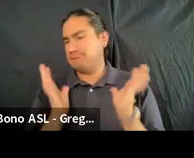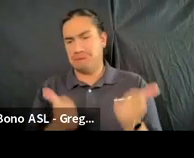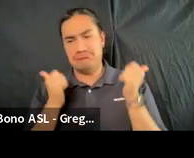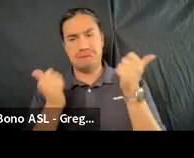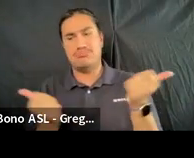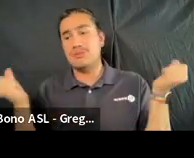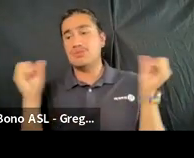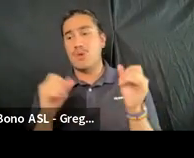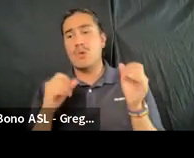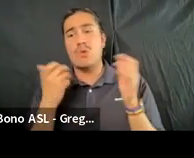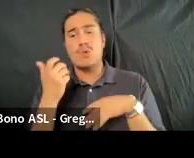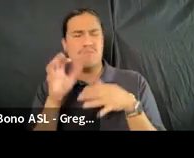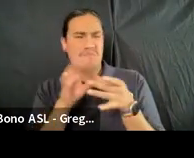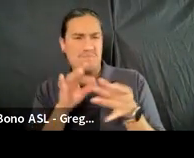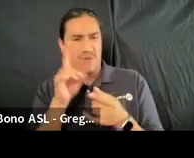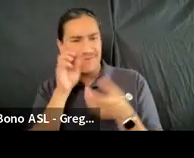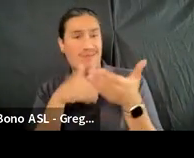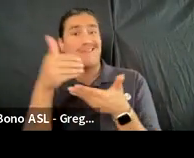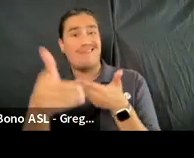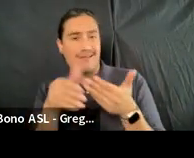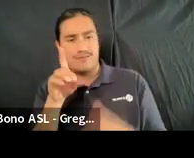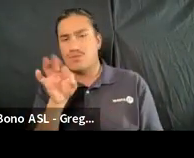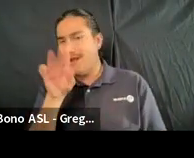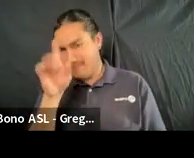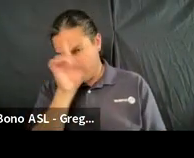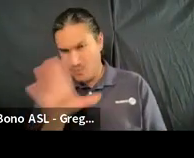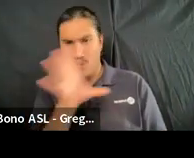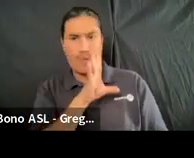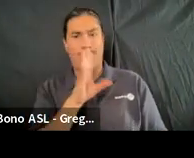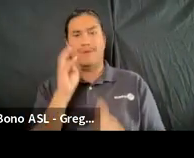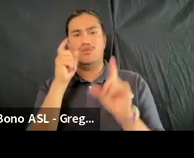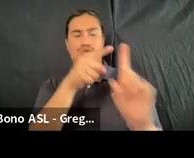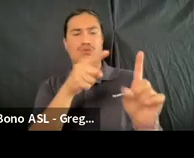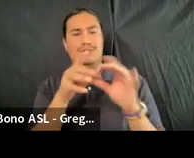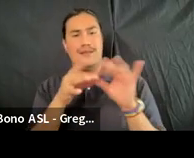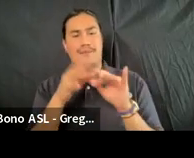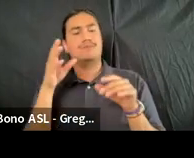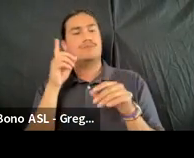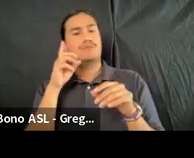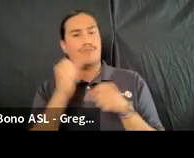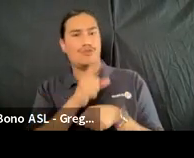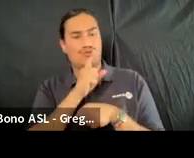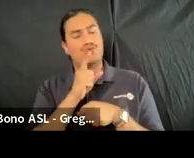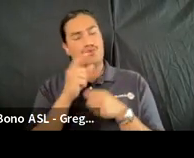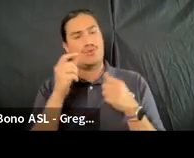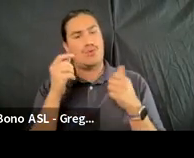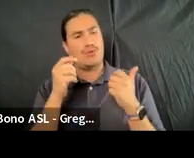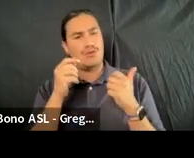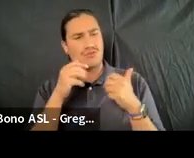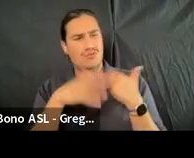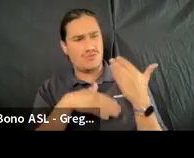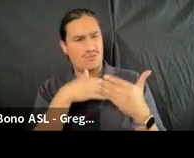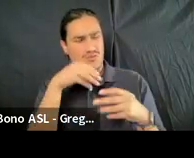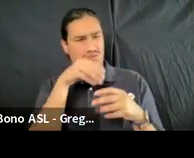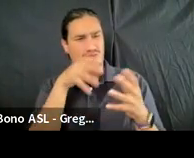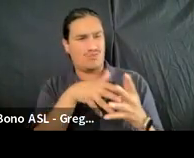these are just little notes for the next draft for your mission statement, to keep it grounded in process over promise. So the work